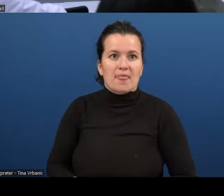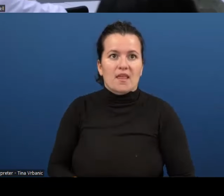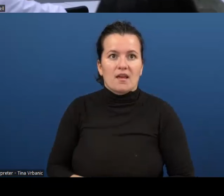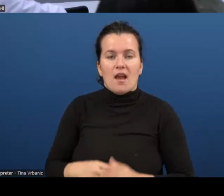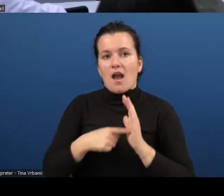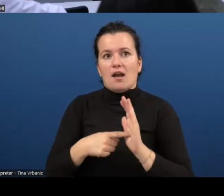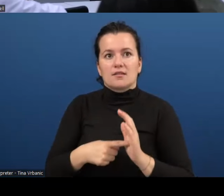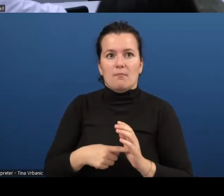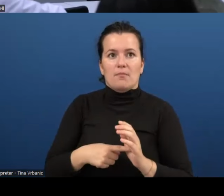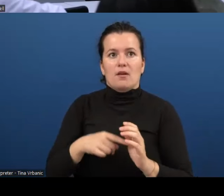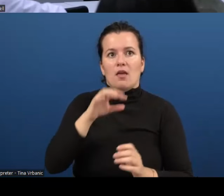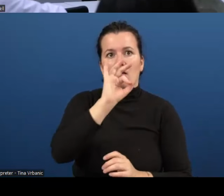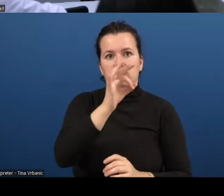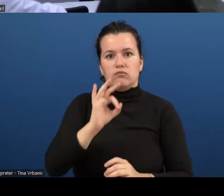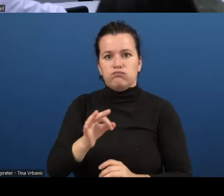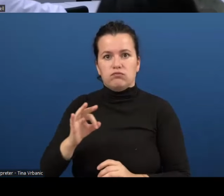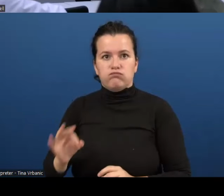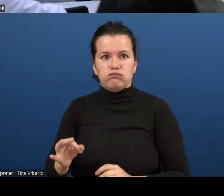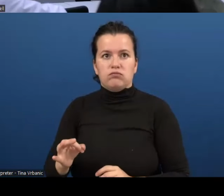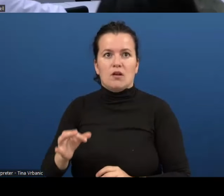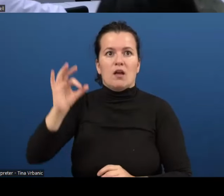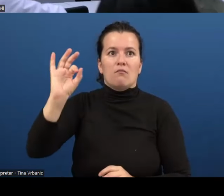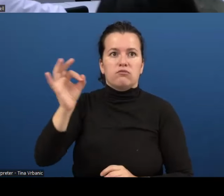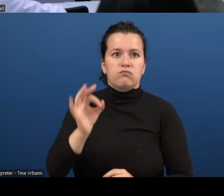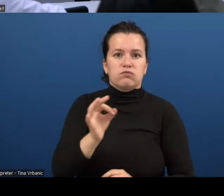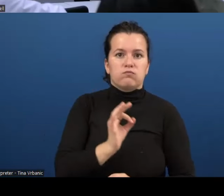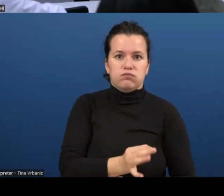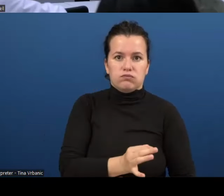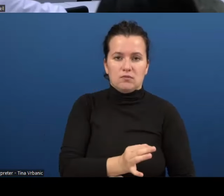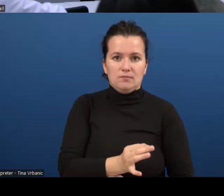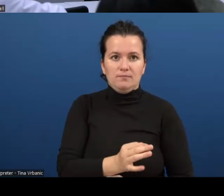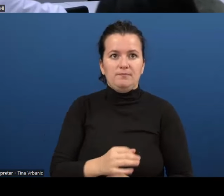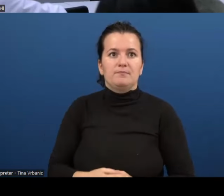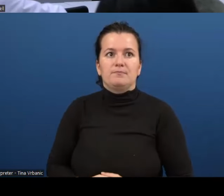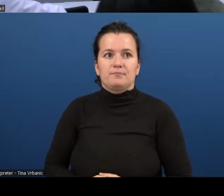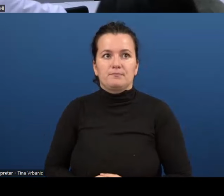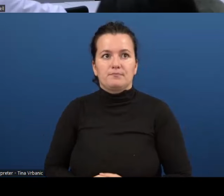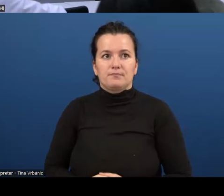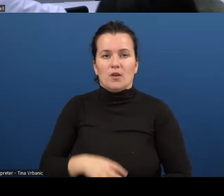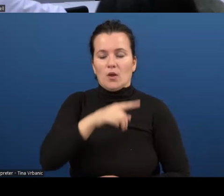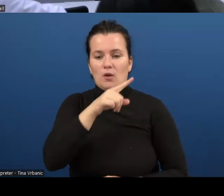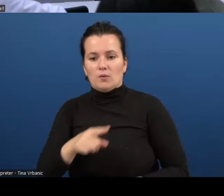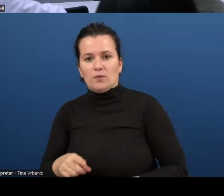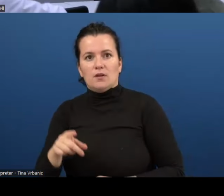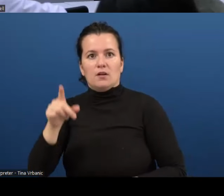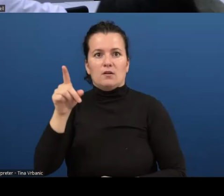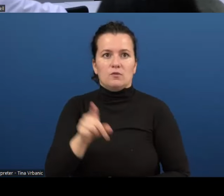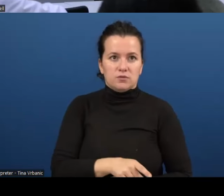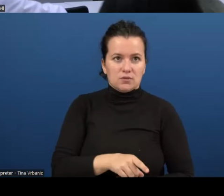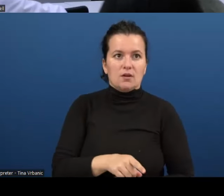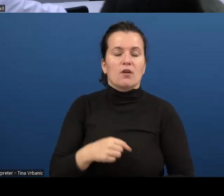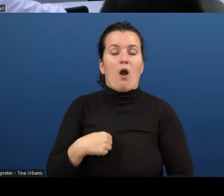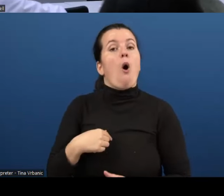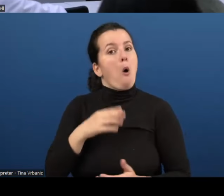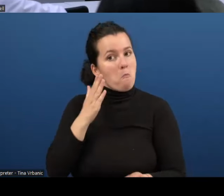alarm. And we tried that, whether you can feel that, and it works quite good. And we also tested